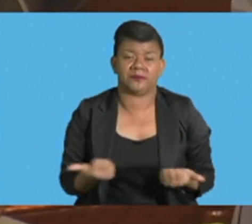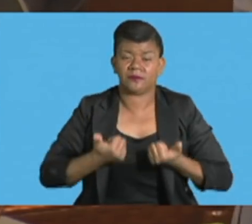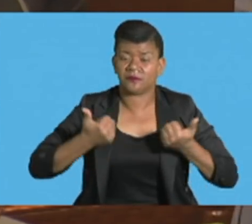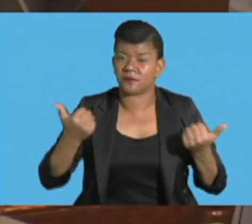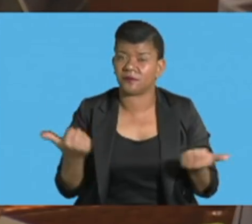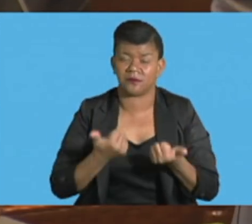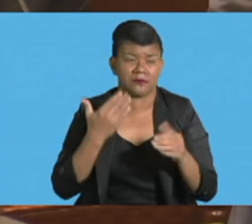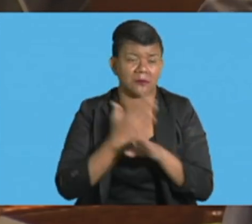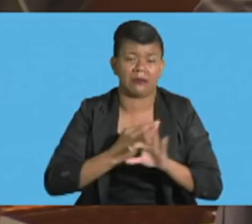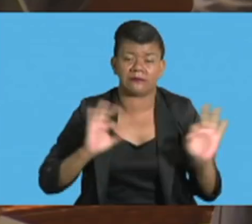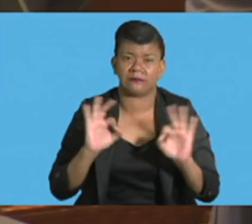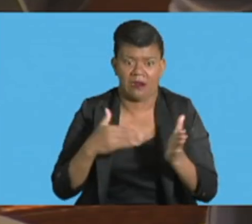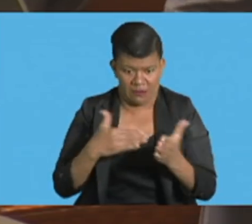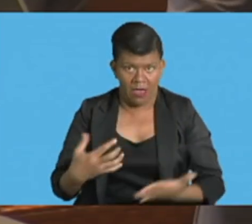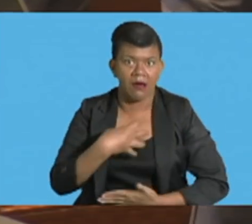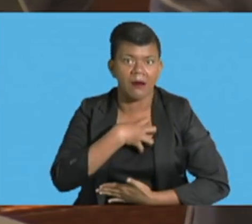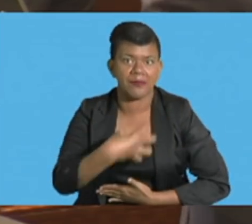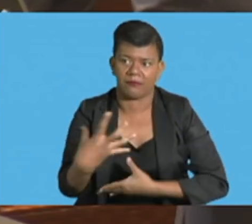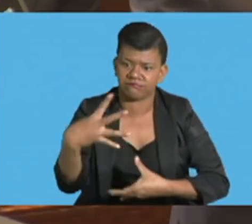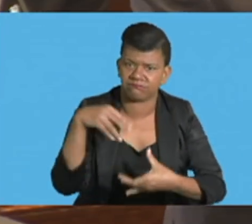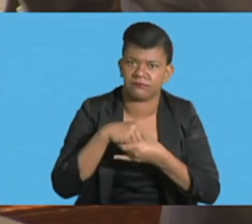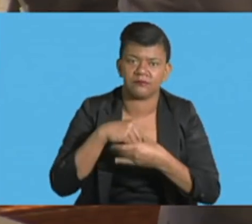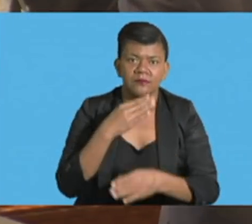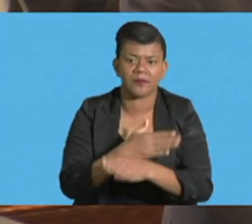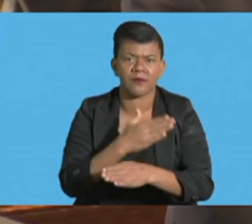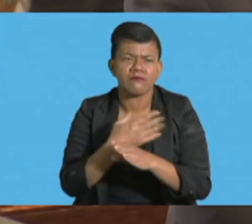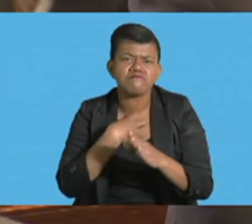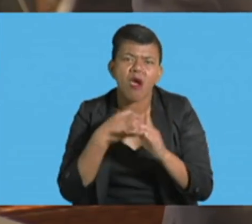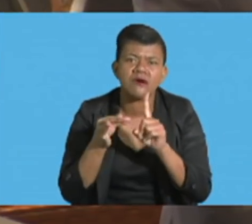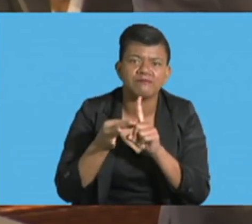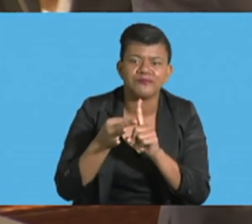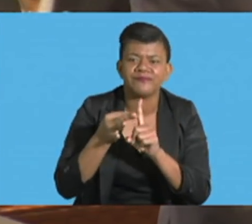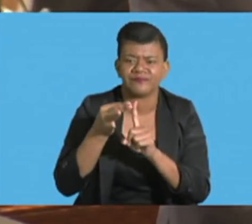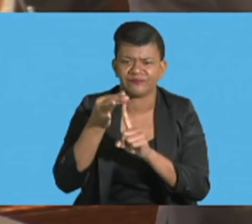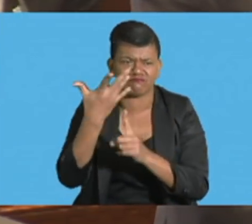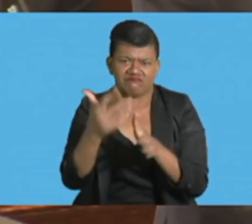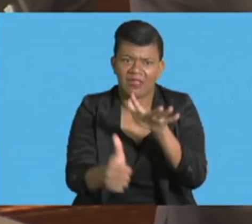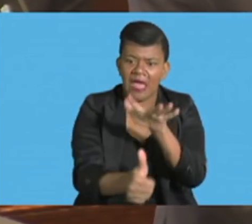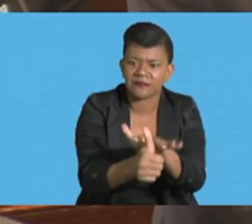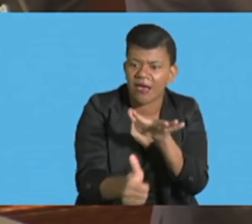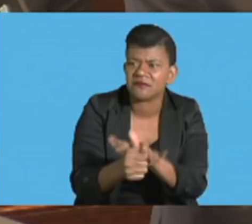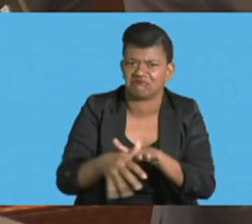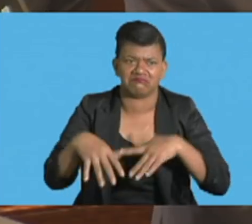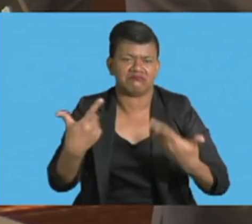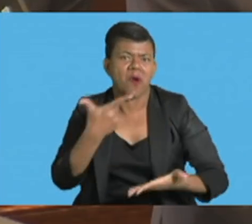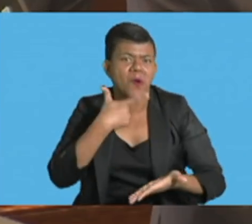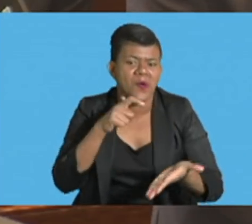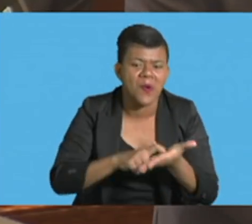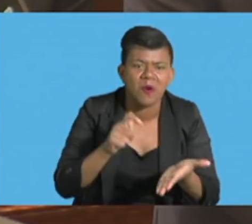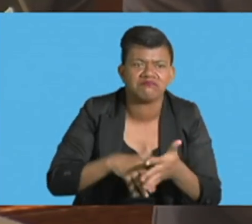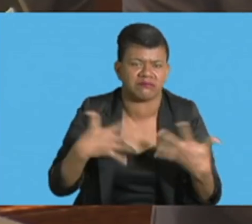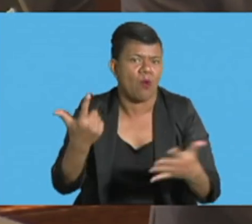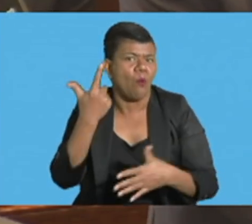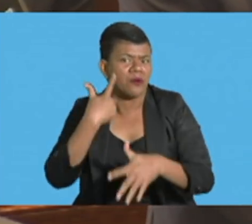of course, improved access to roads, to clean water, to electricity and education. Through